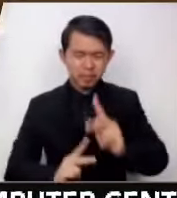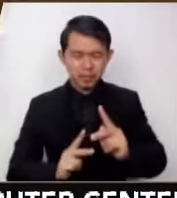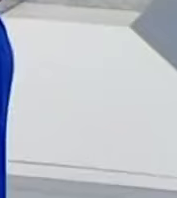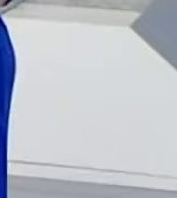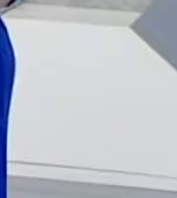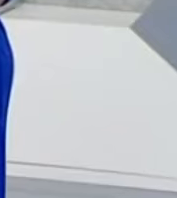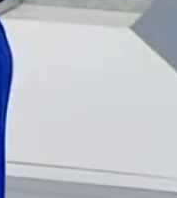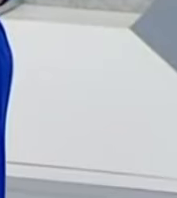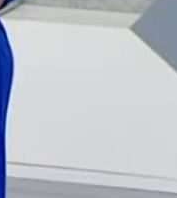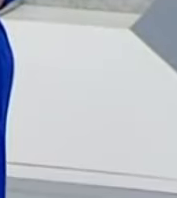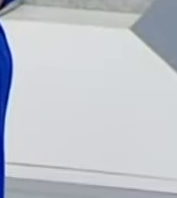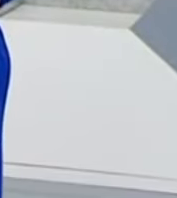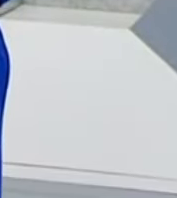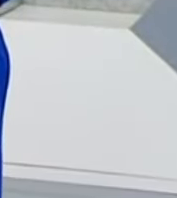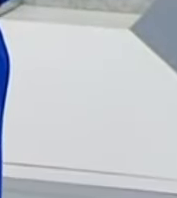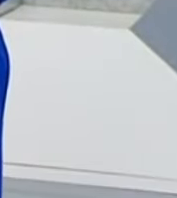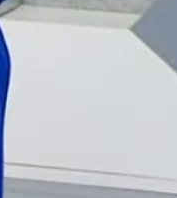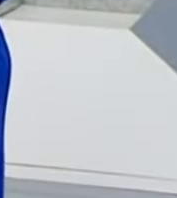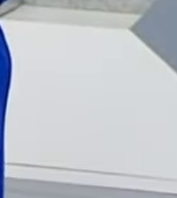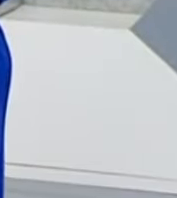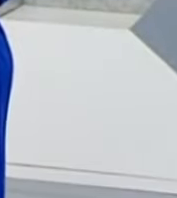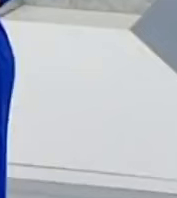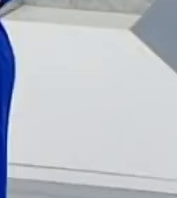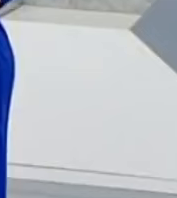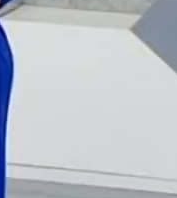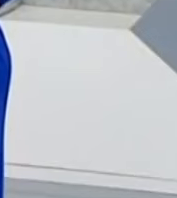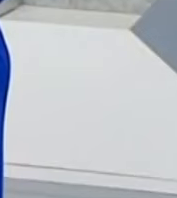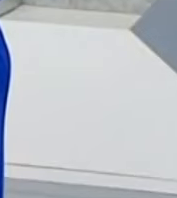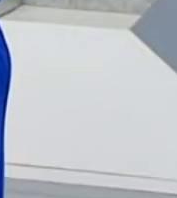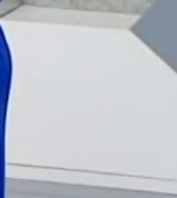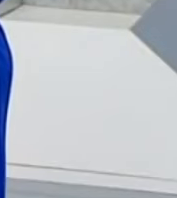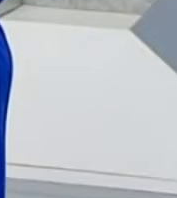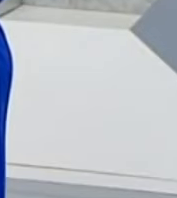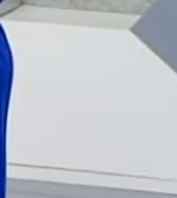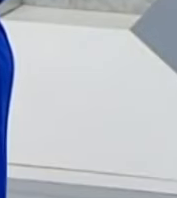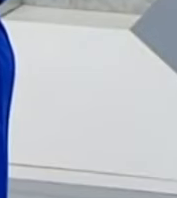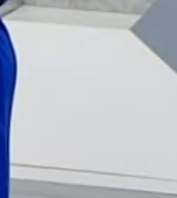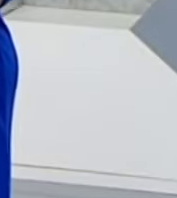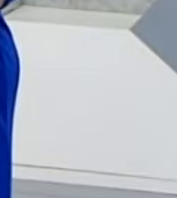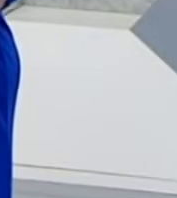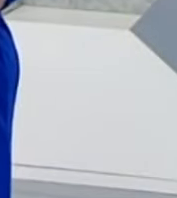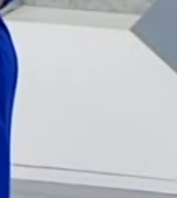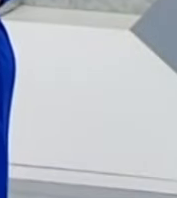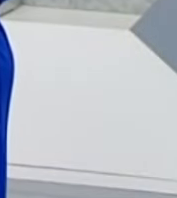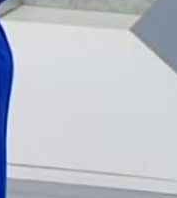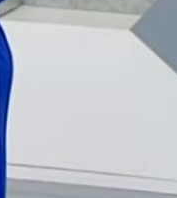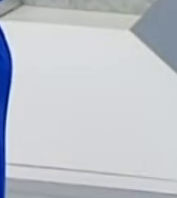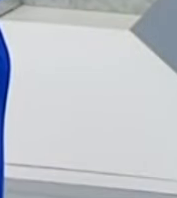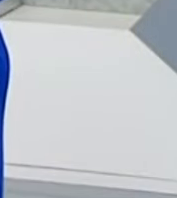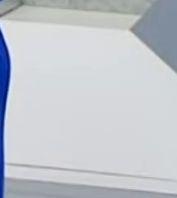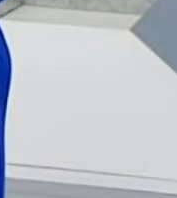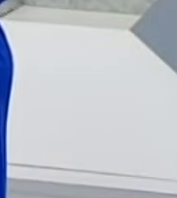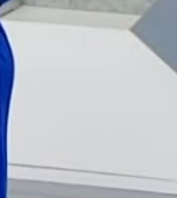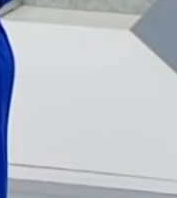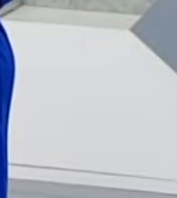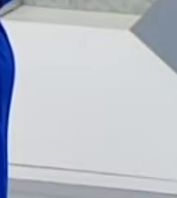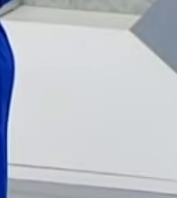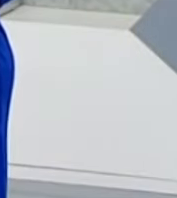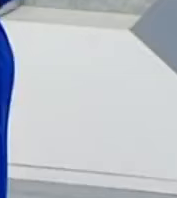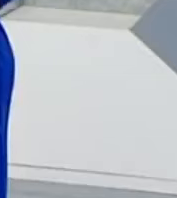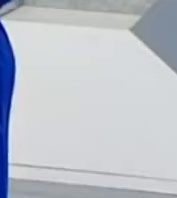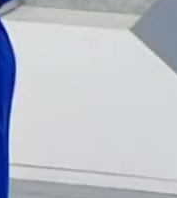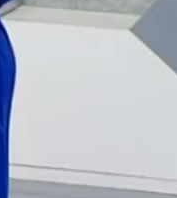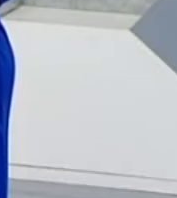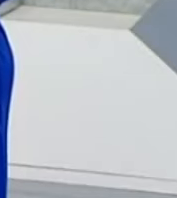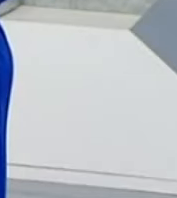GMA. Kapuso, para sa mga maiinit na balita, mag-subscribe sa GMA Integrated News sa YouTube. Sa mga kapuso naman